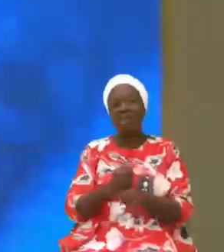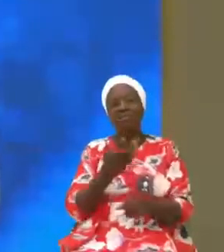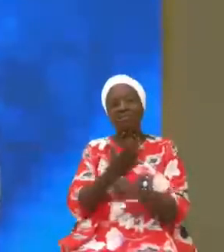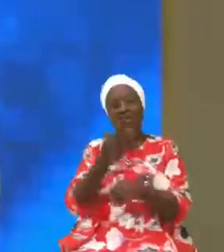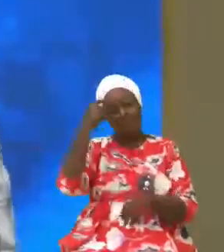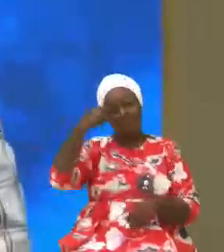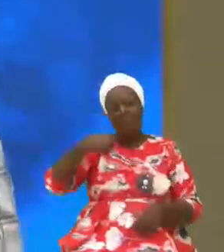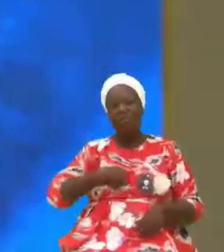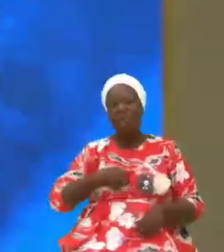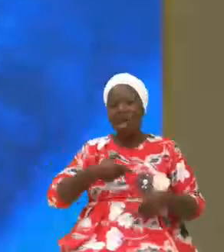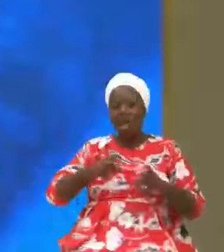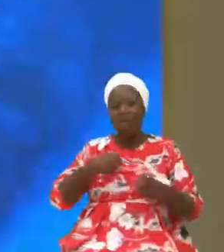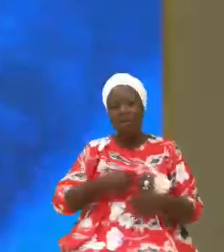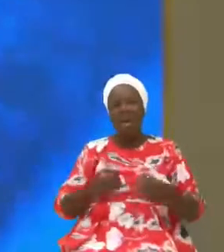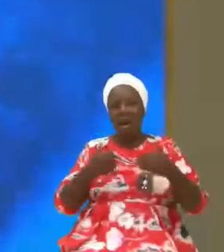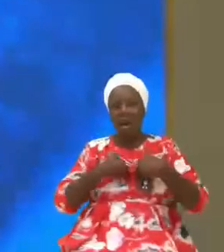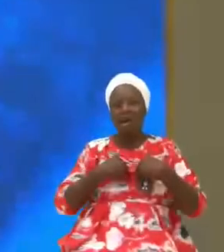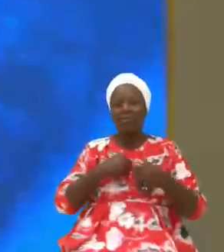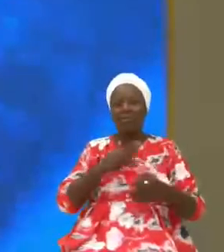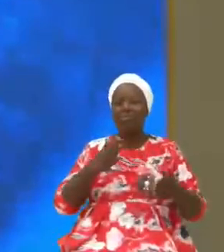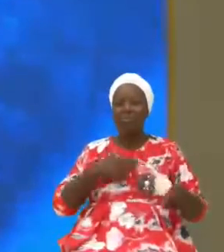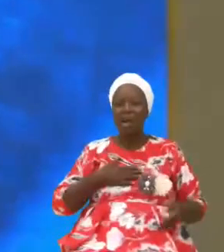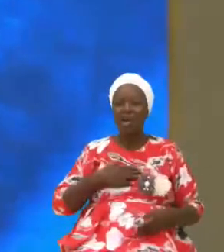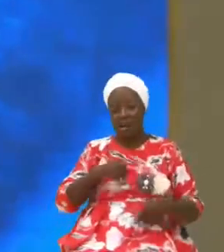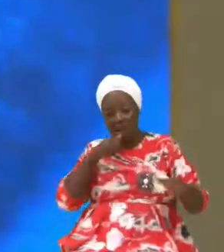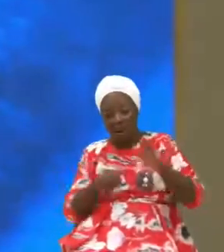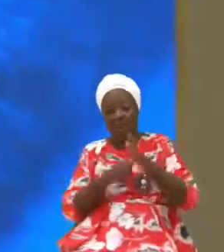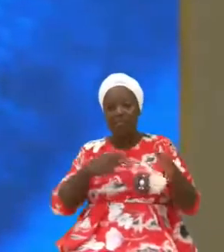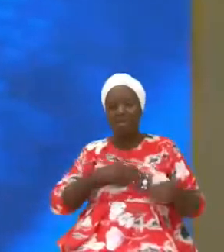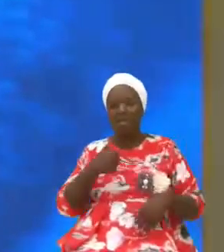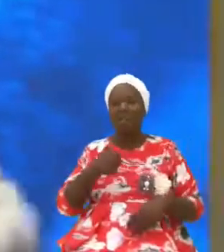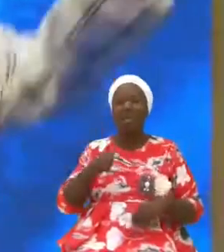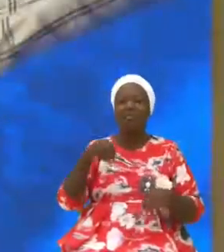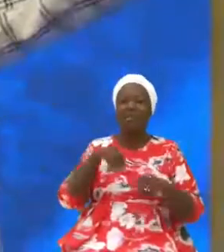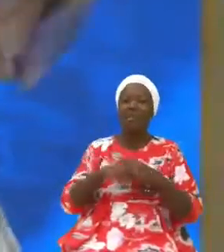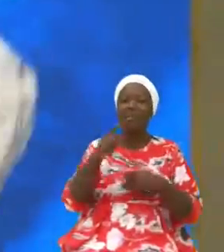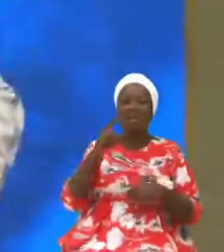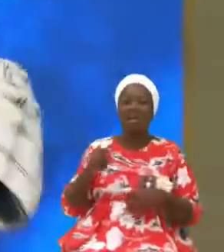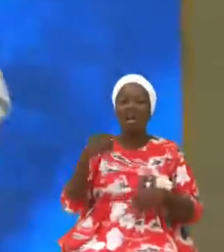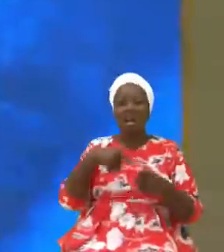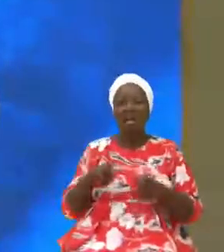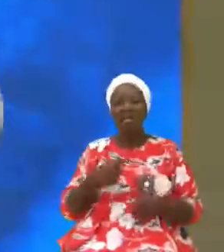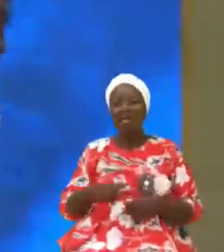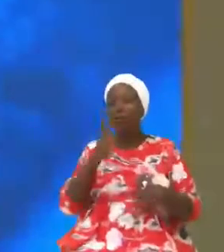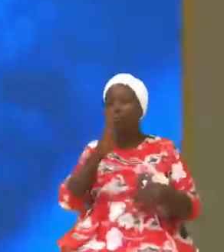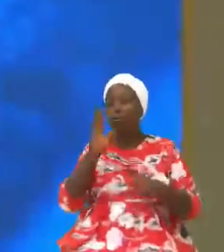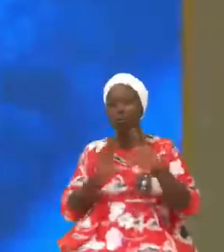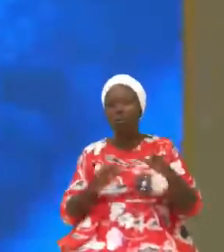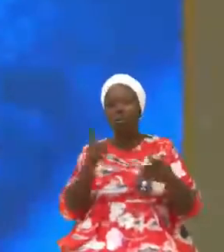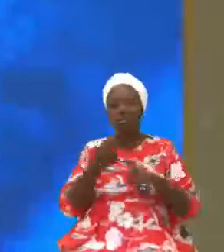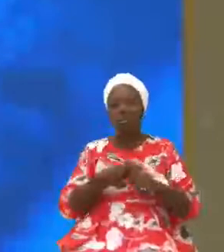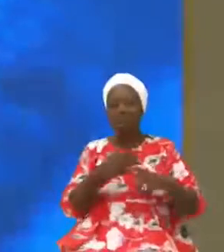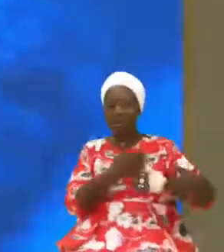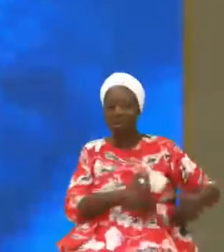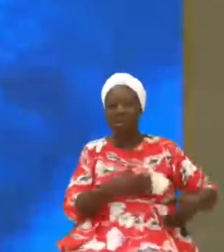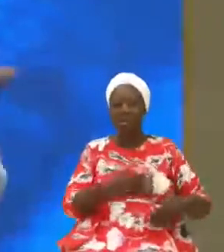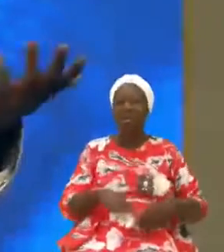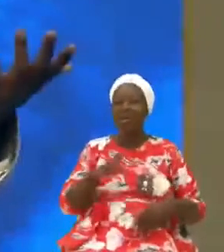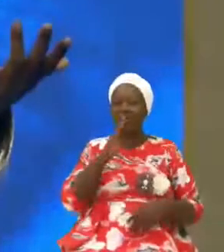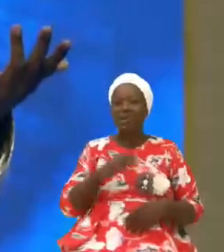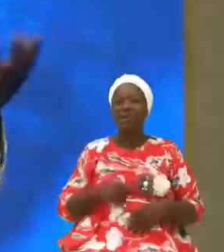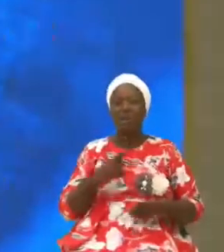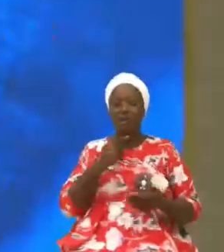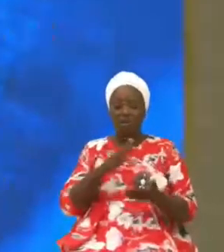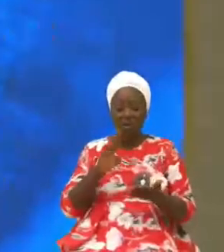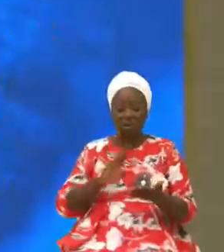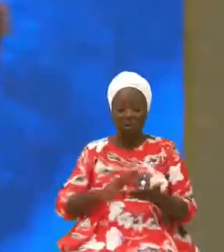me hide myself in thee. Let the water and the blood from the wounded side of flood